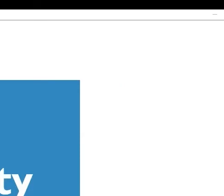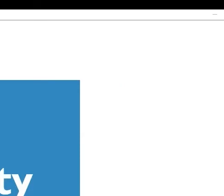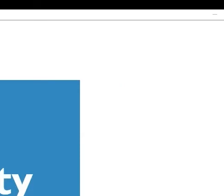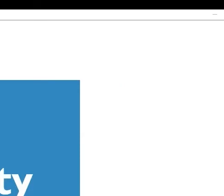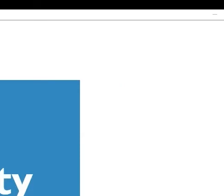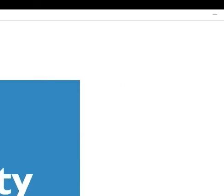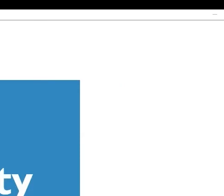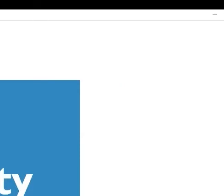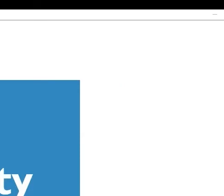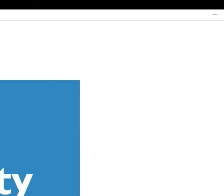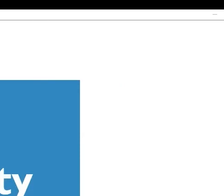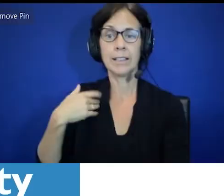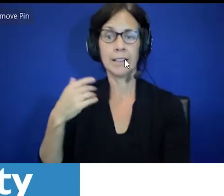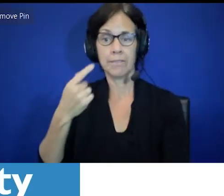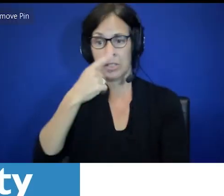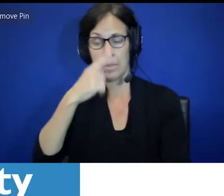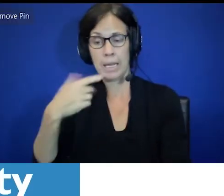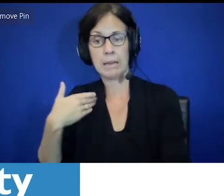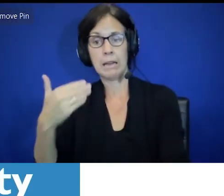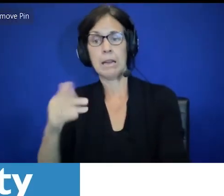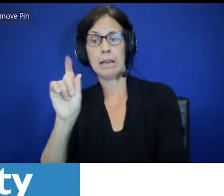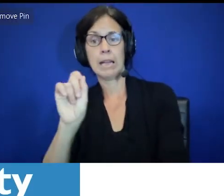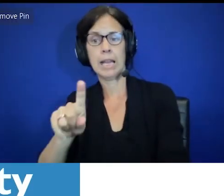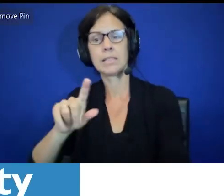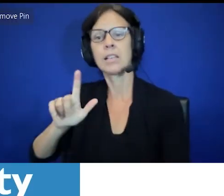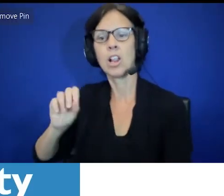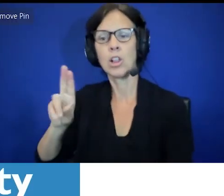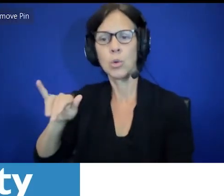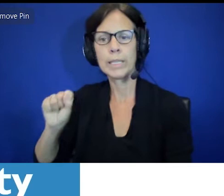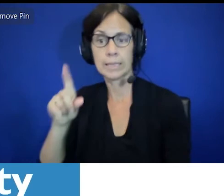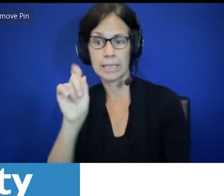If I could ask a question.